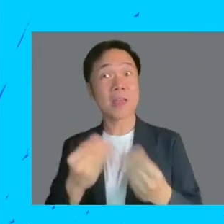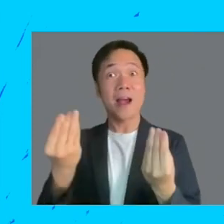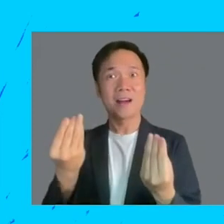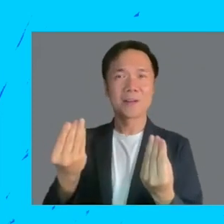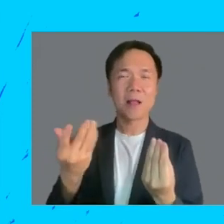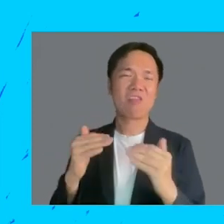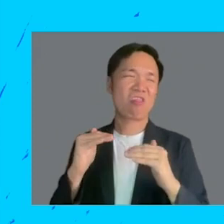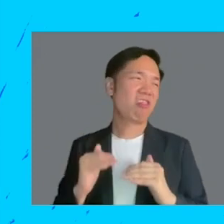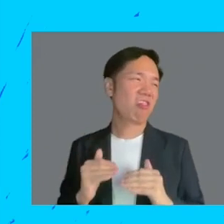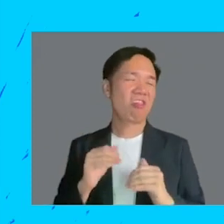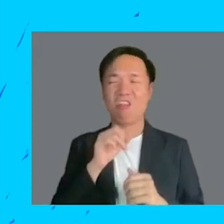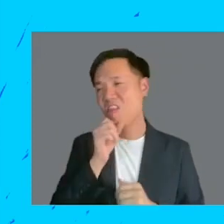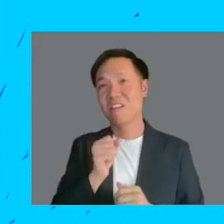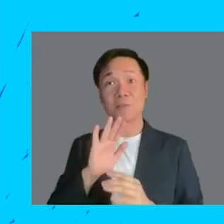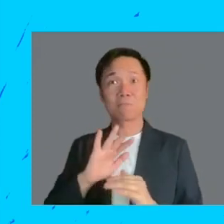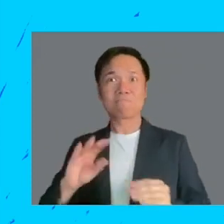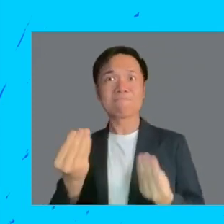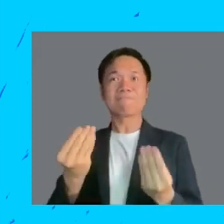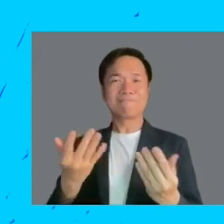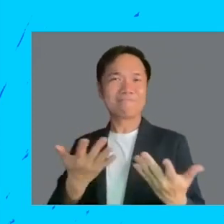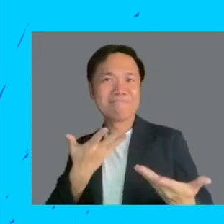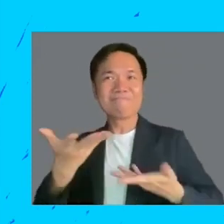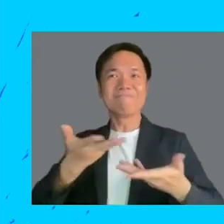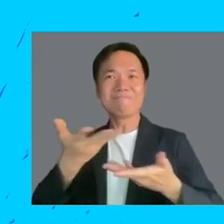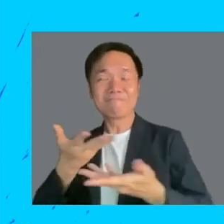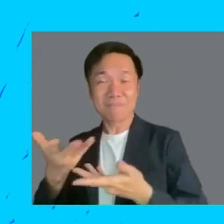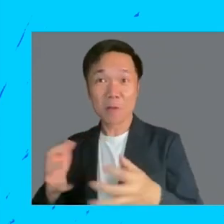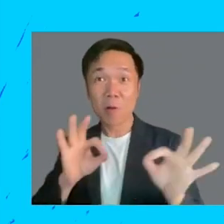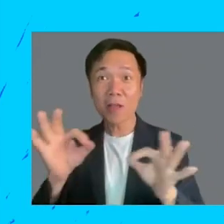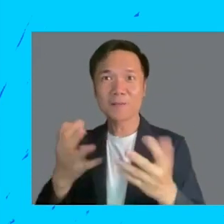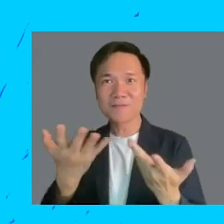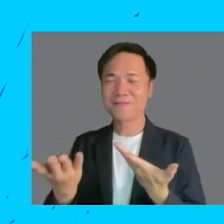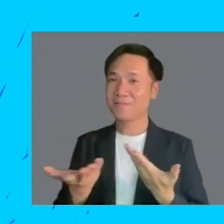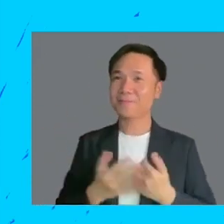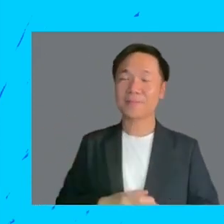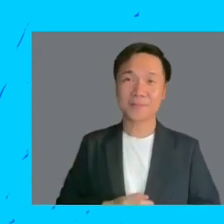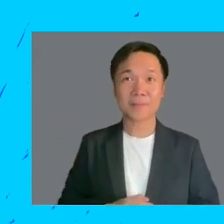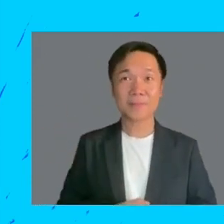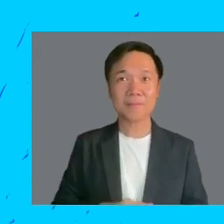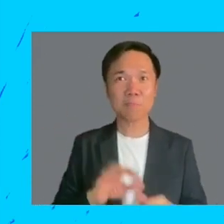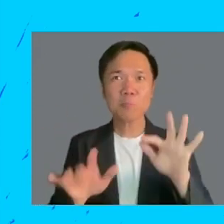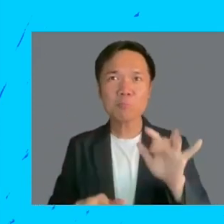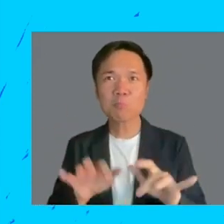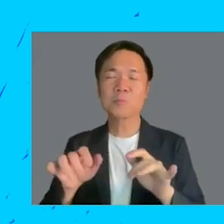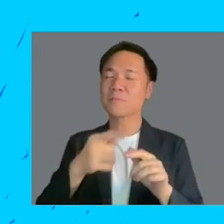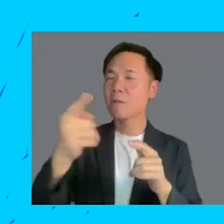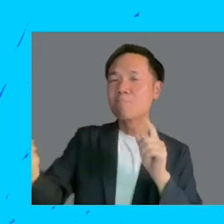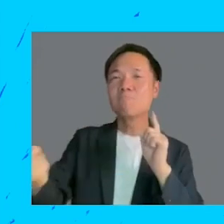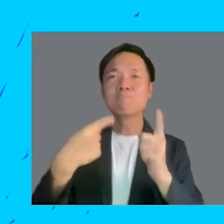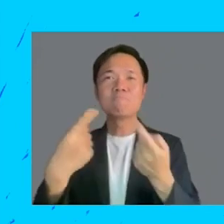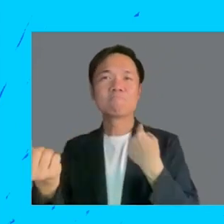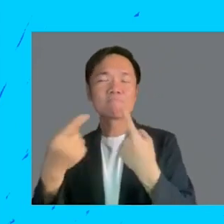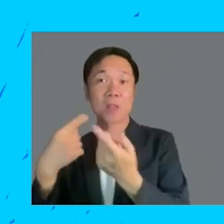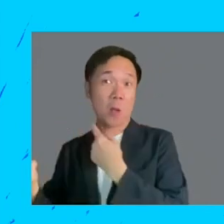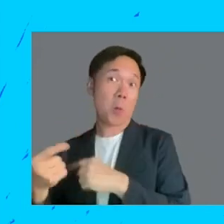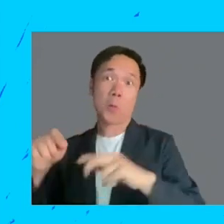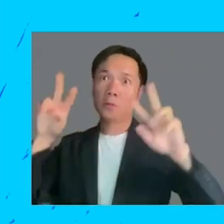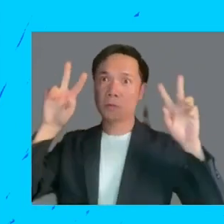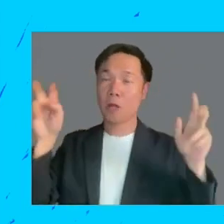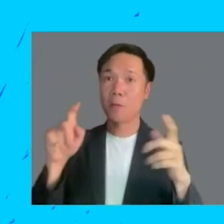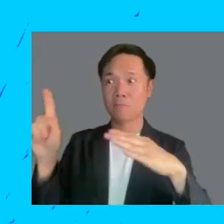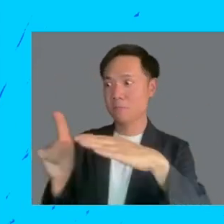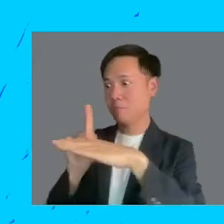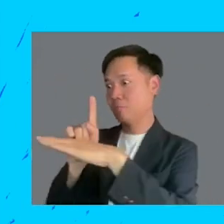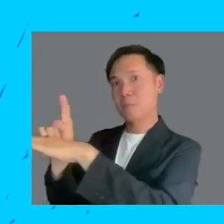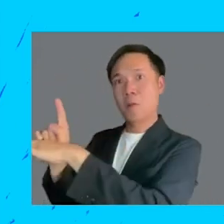And just looking forward to an interesting session that we've put together for you today. We have an interesting lineup,